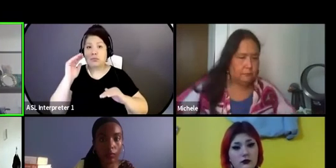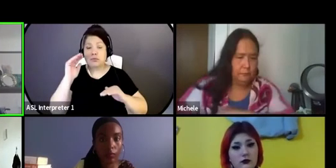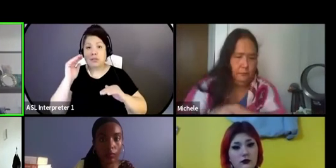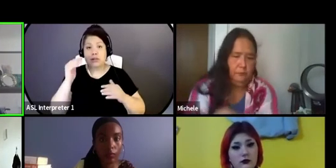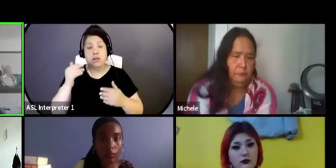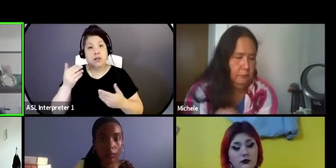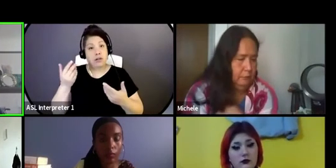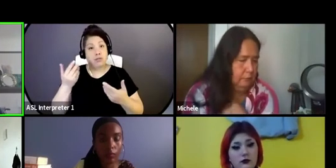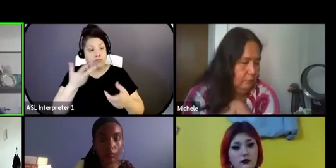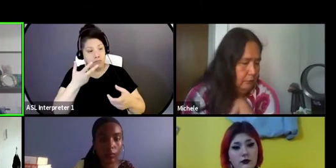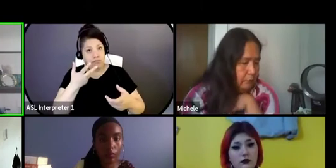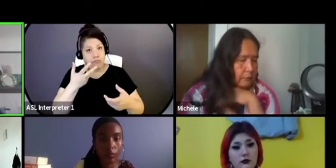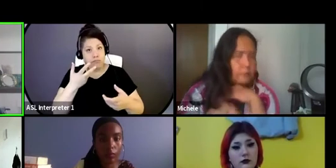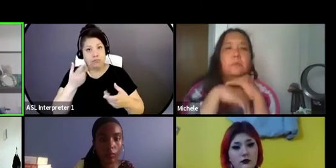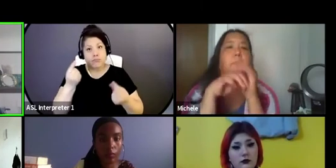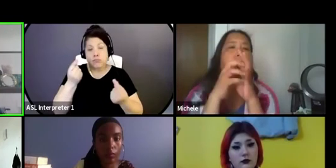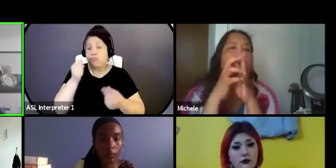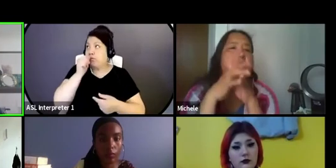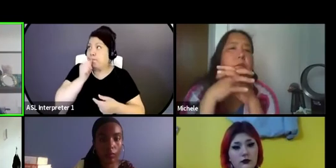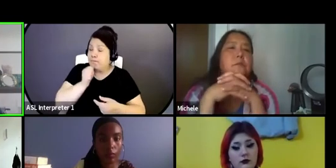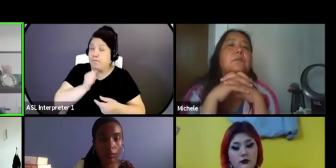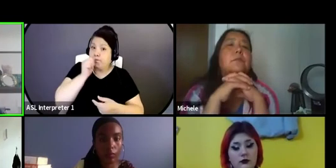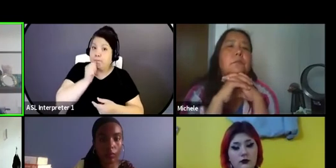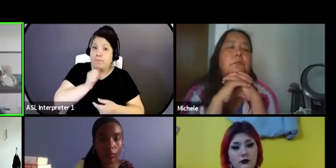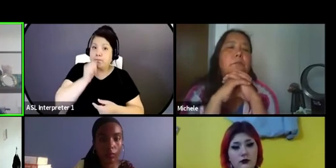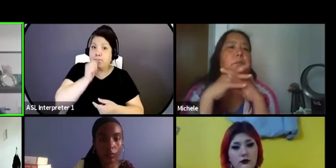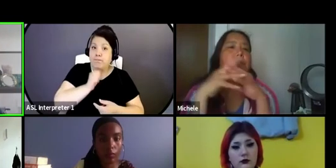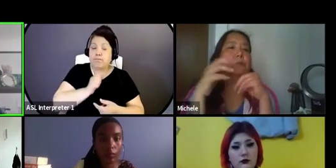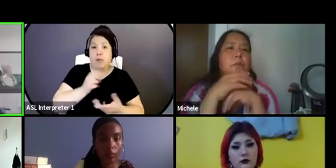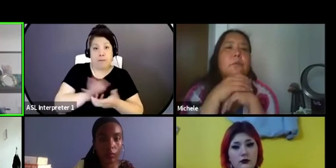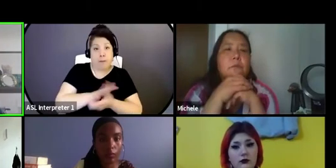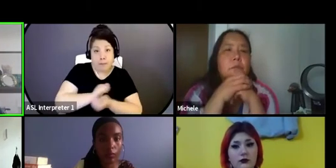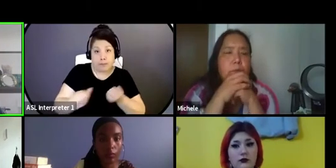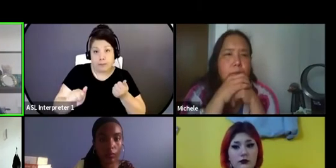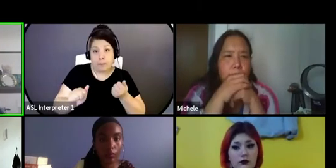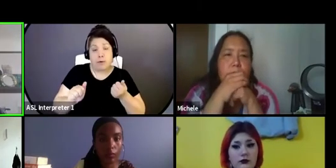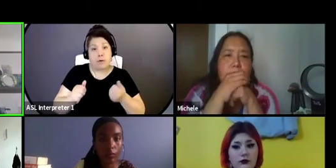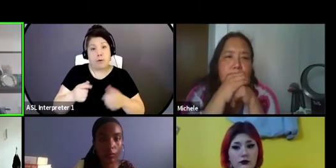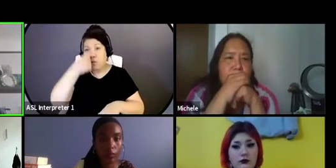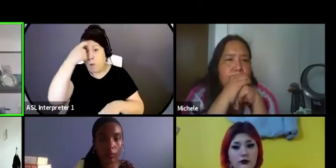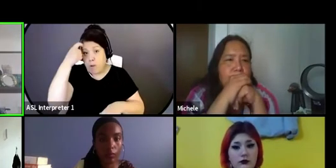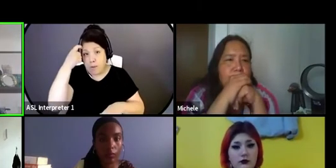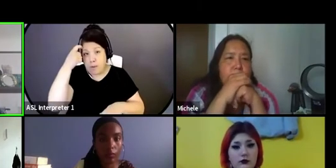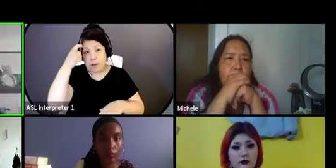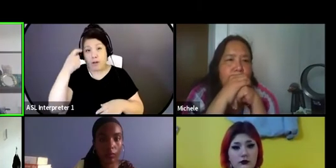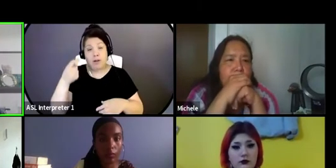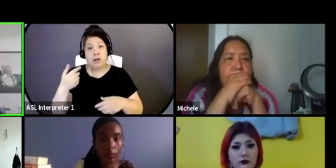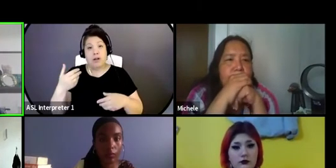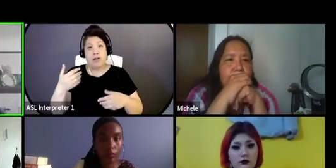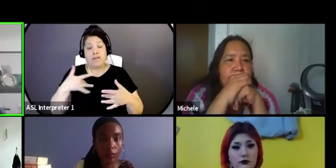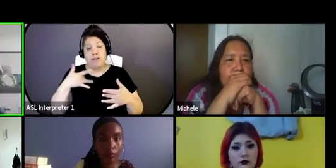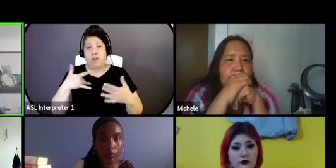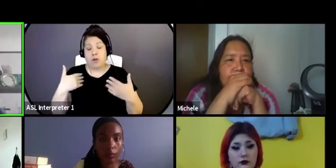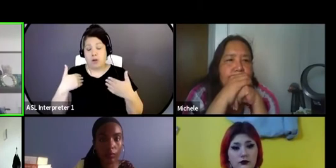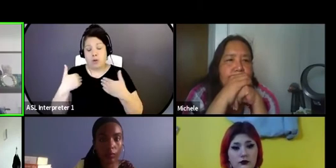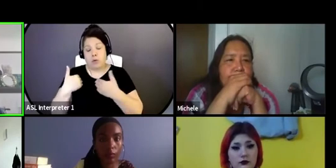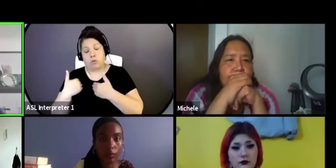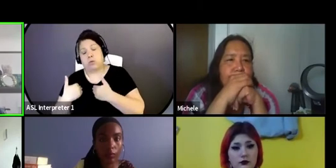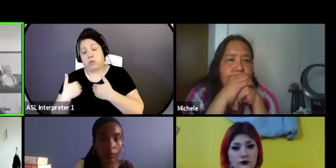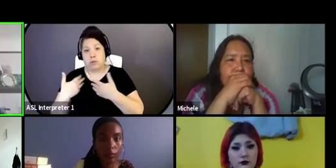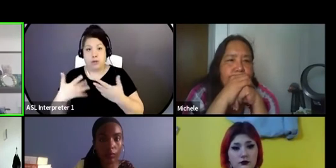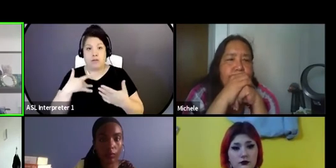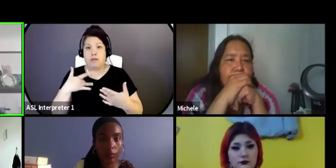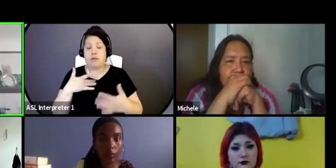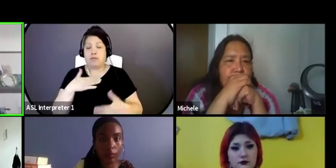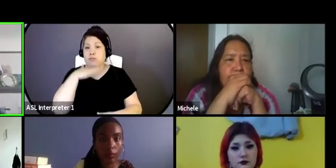chewed by the machine and we are damaged. We are already traumatized. Our shoulders are broken. We cannot take this